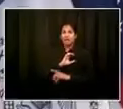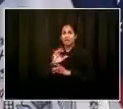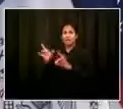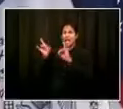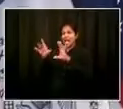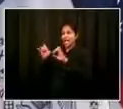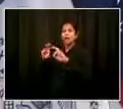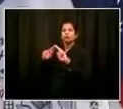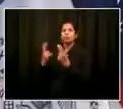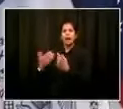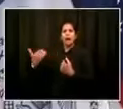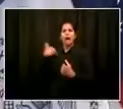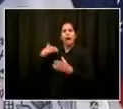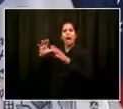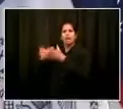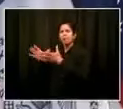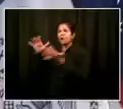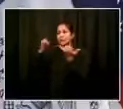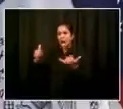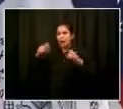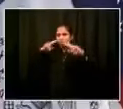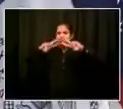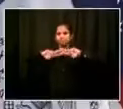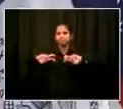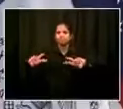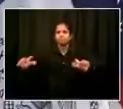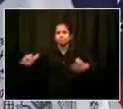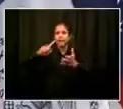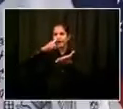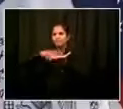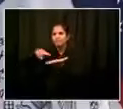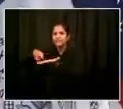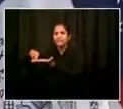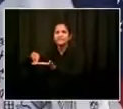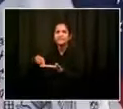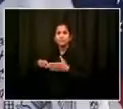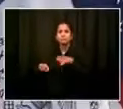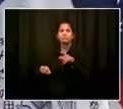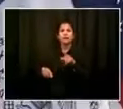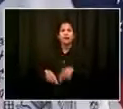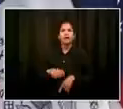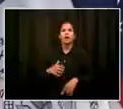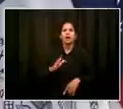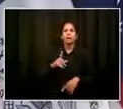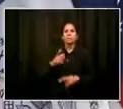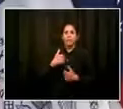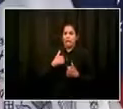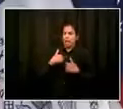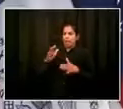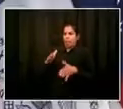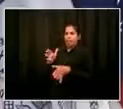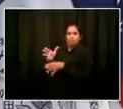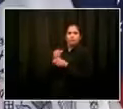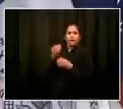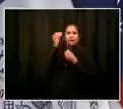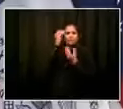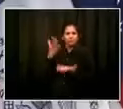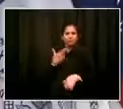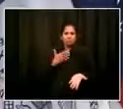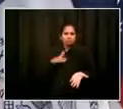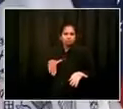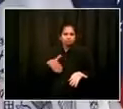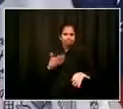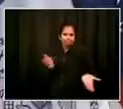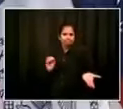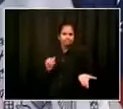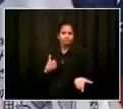wanted to know whether you submitted a Department of Transportation application before you painted your Black Lives Matter street murals across the city, and what